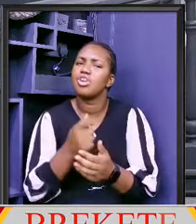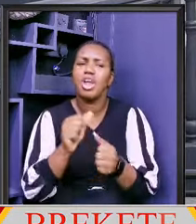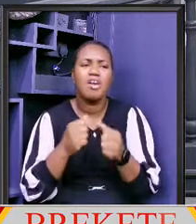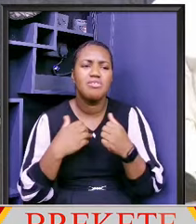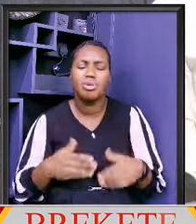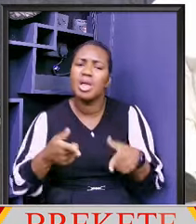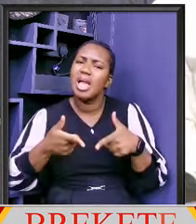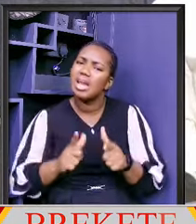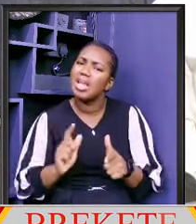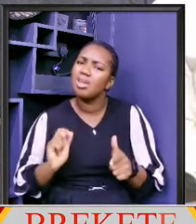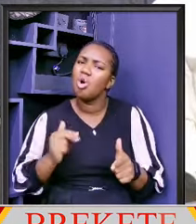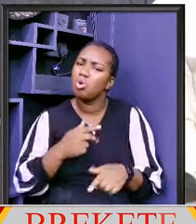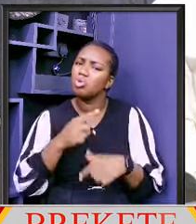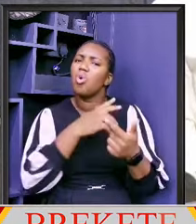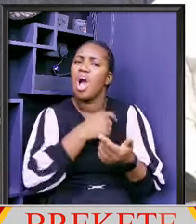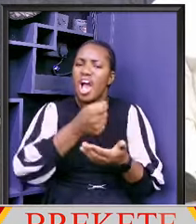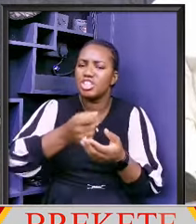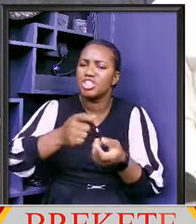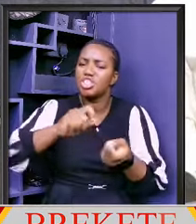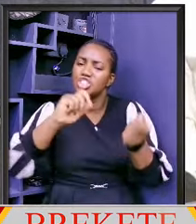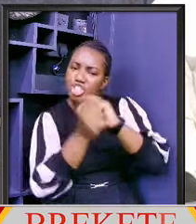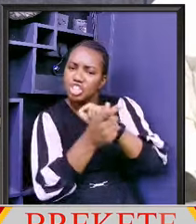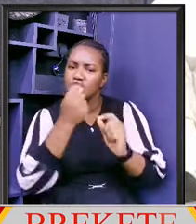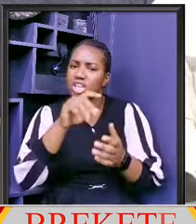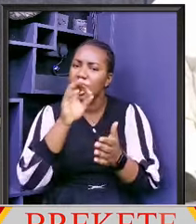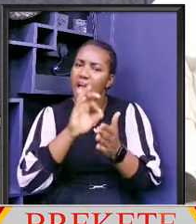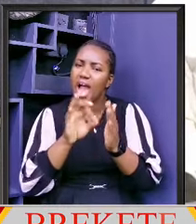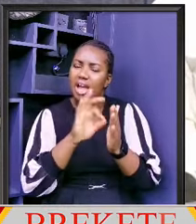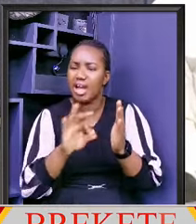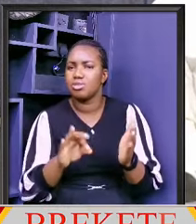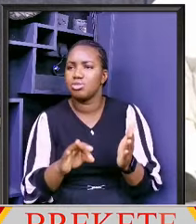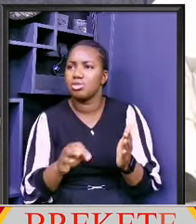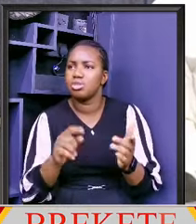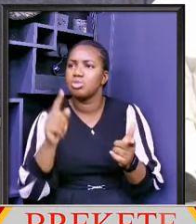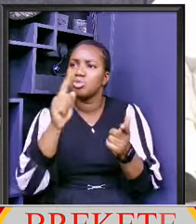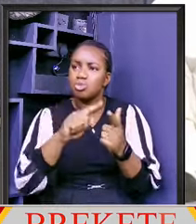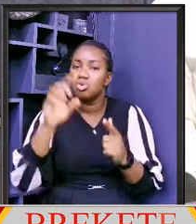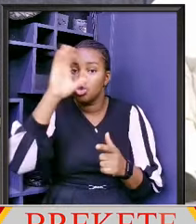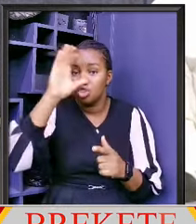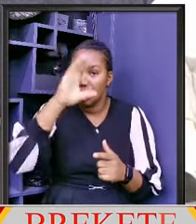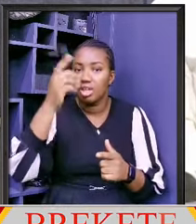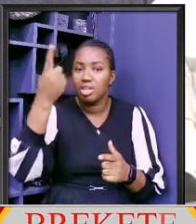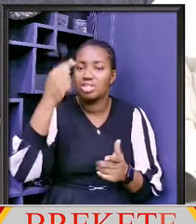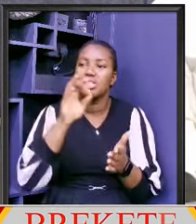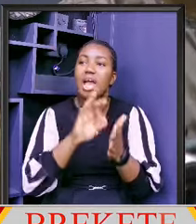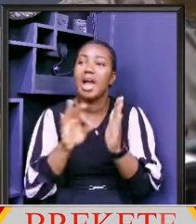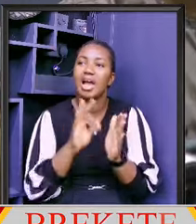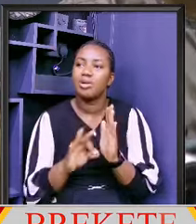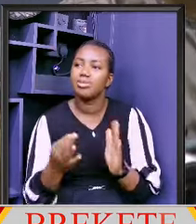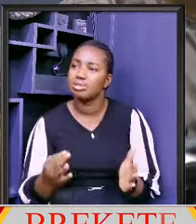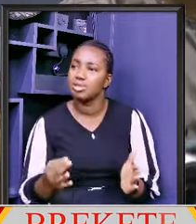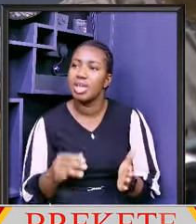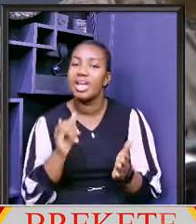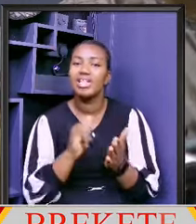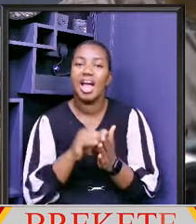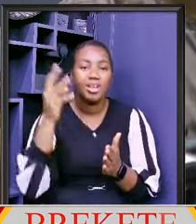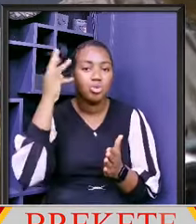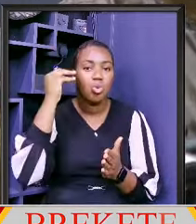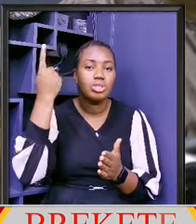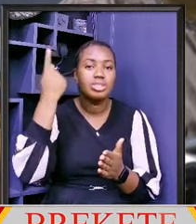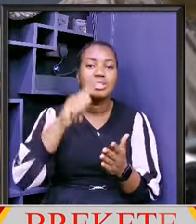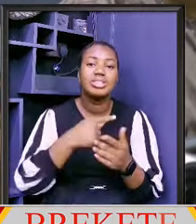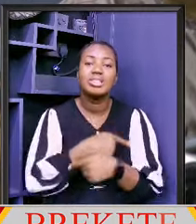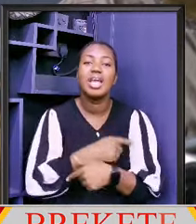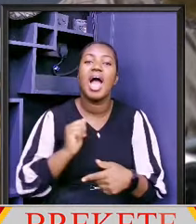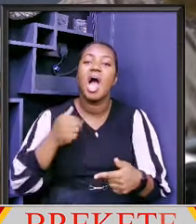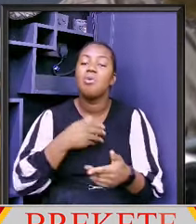and change the account now so let's know where we are going now. Check the account. Yes. That is the day our problem has started with